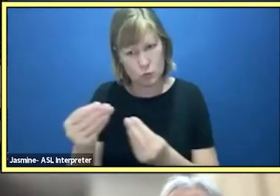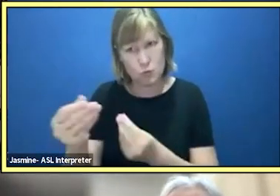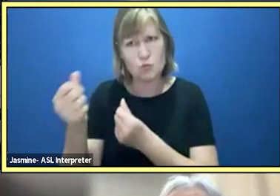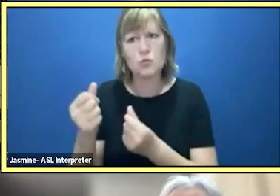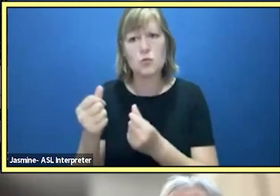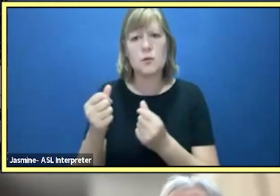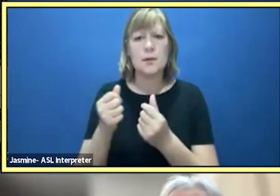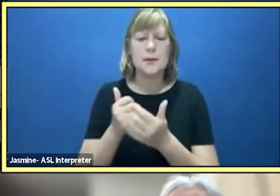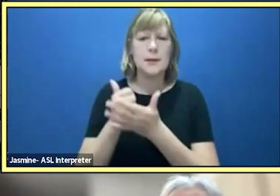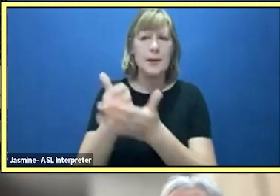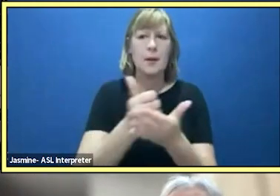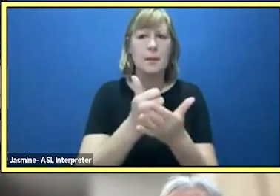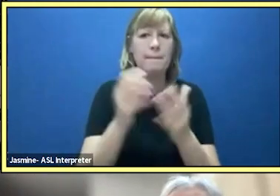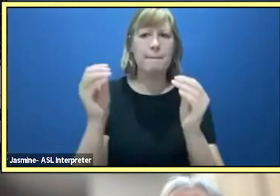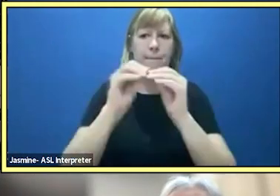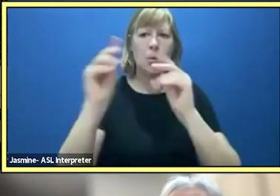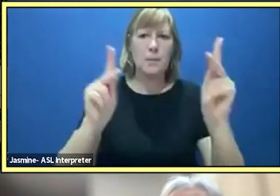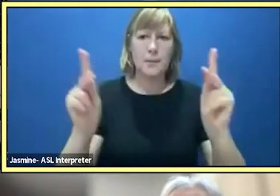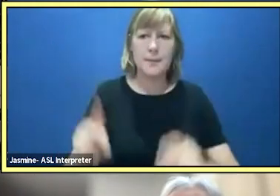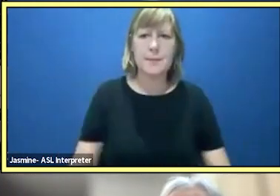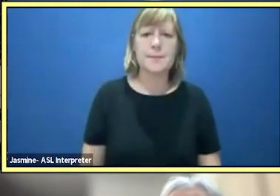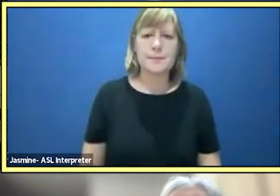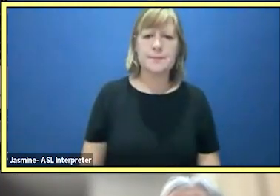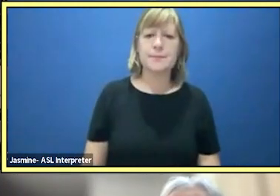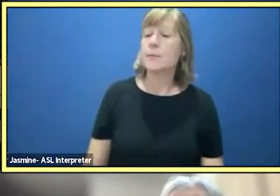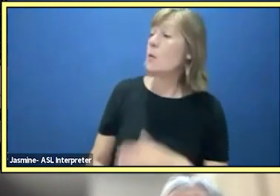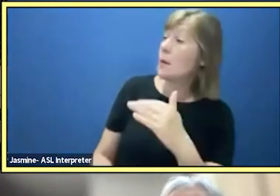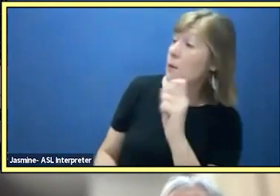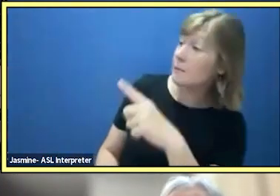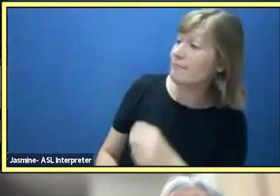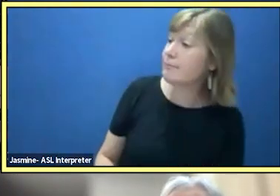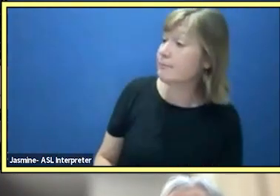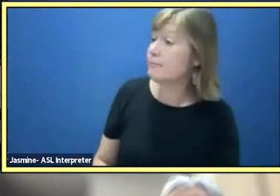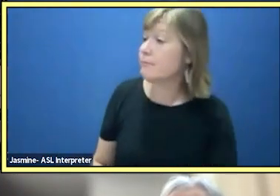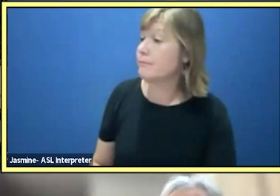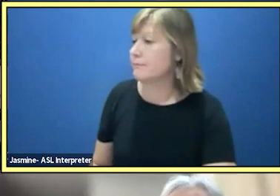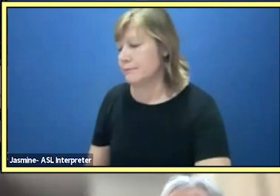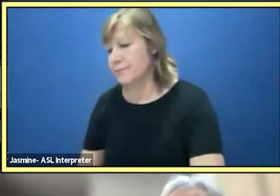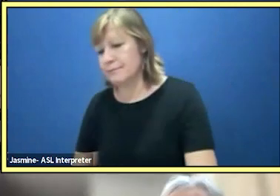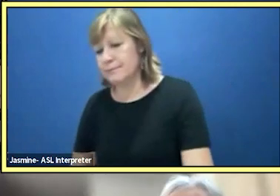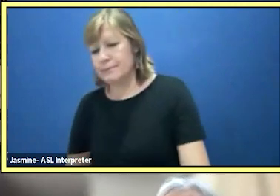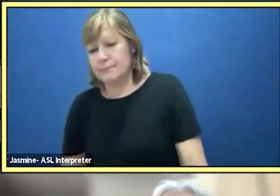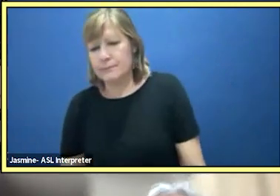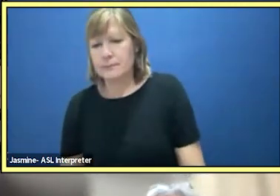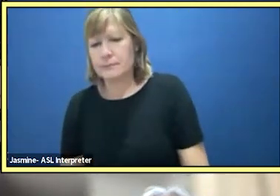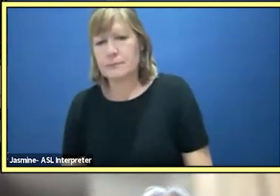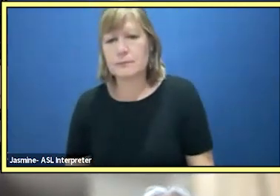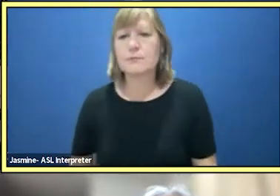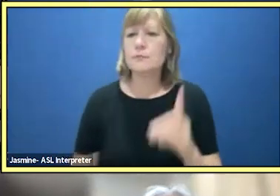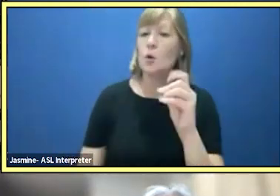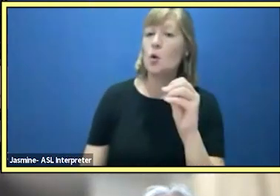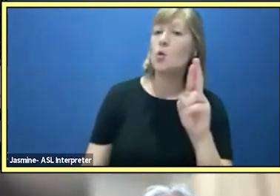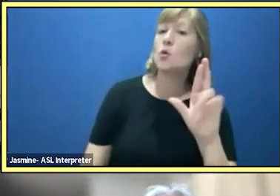Andrew, the next question, the one I just sent you is the next one who's up. You can still see that. And then Dory wants you to read hers also after that.